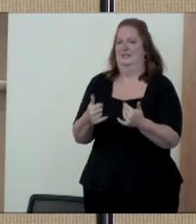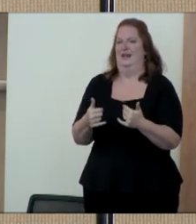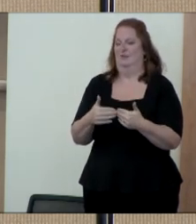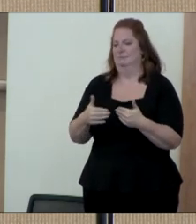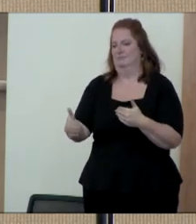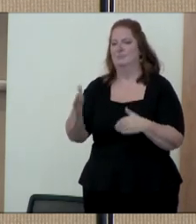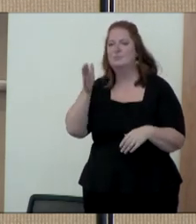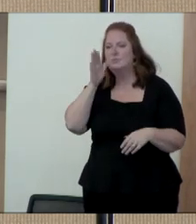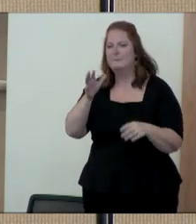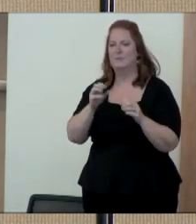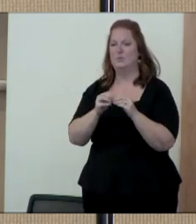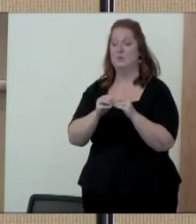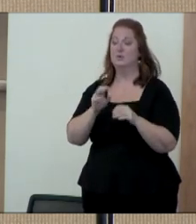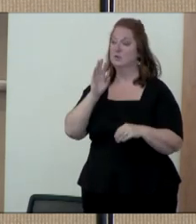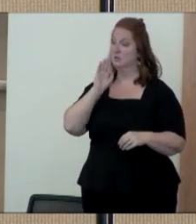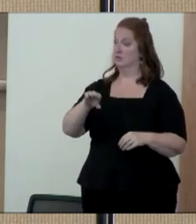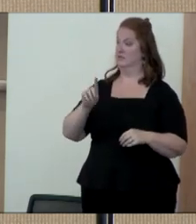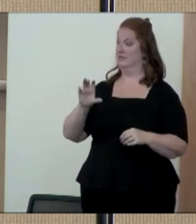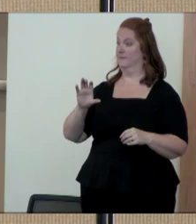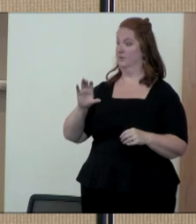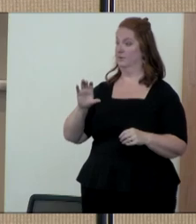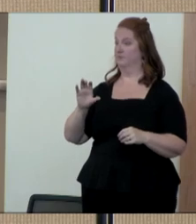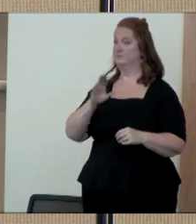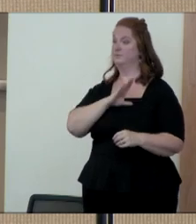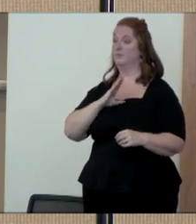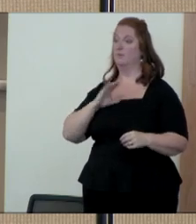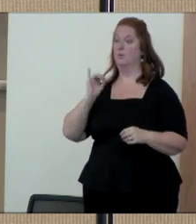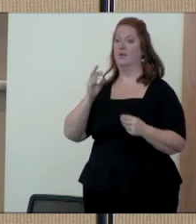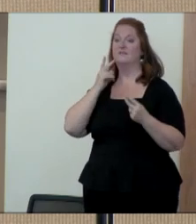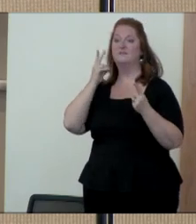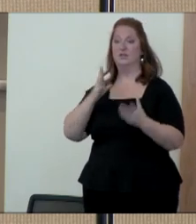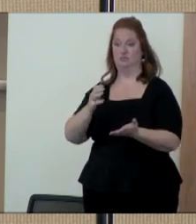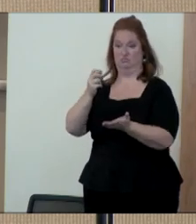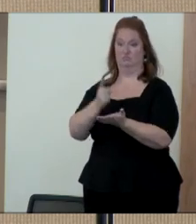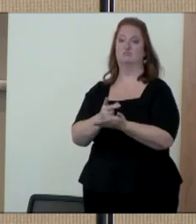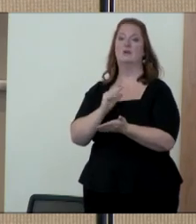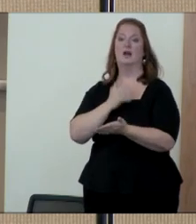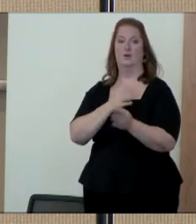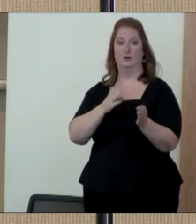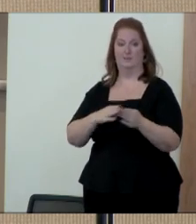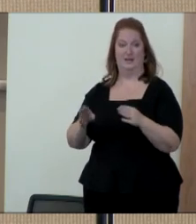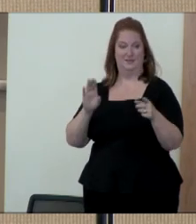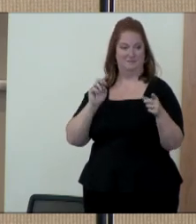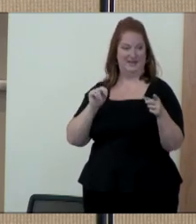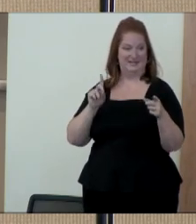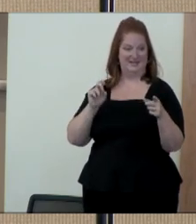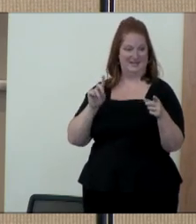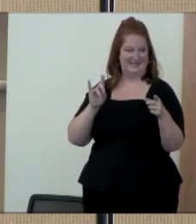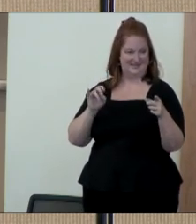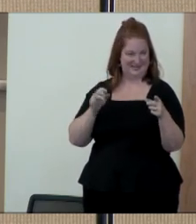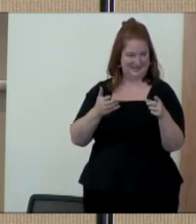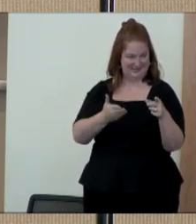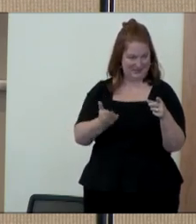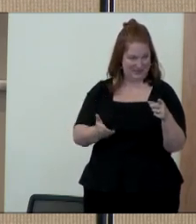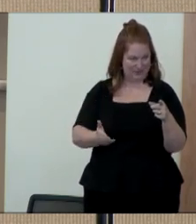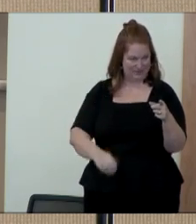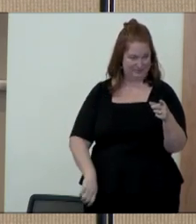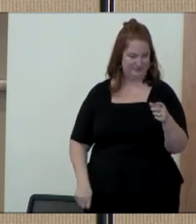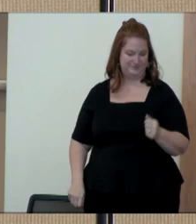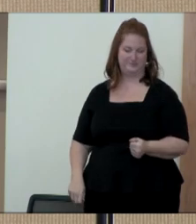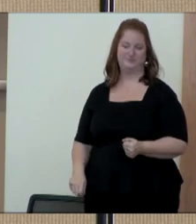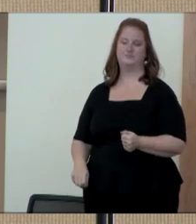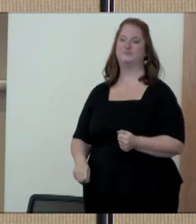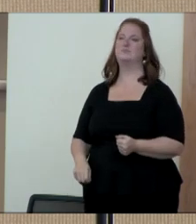In December, the Board of Visitors endorsed our plan. Ben Dendy, our Vice Rector, is right here. He was a part of that,